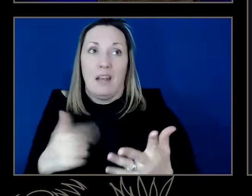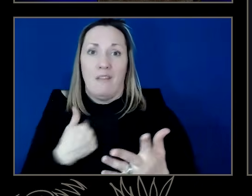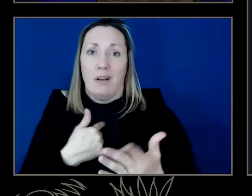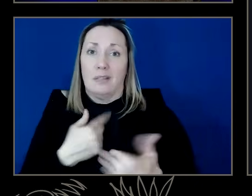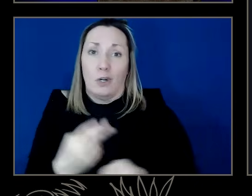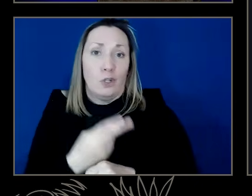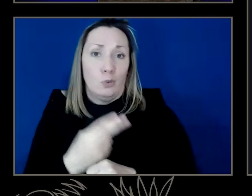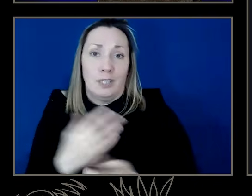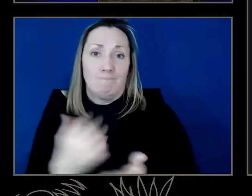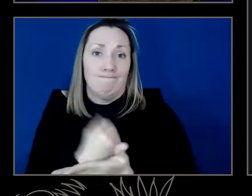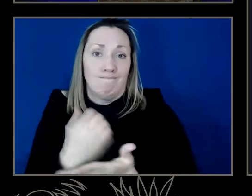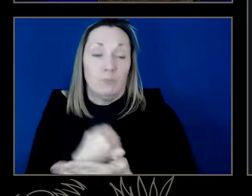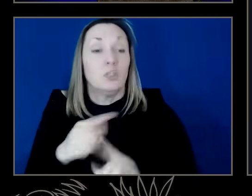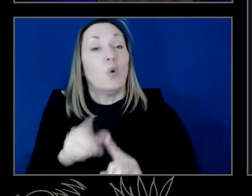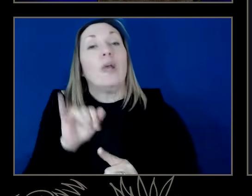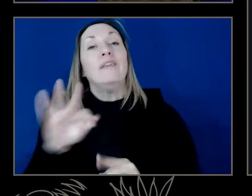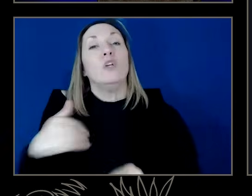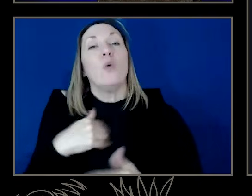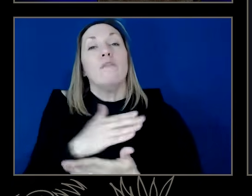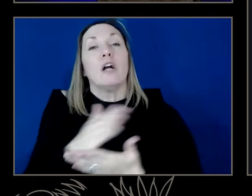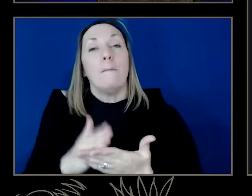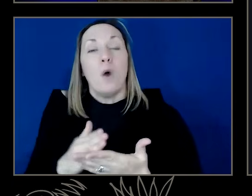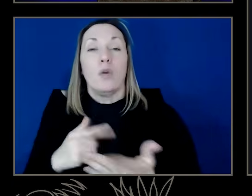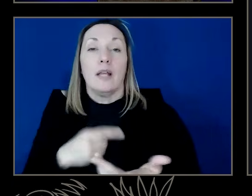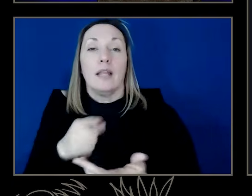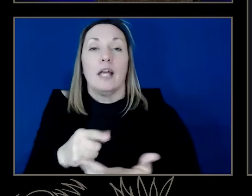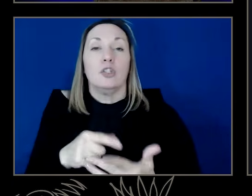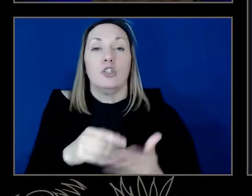of. So let's say that you have a component where